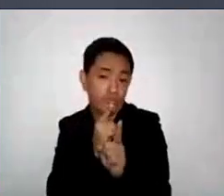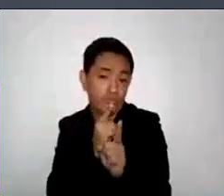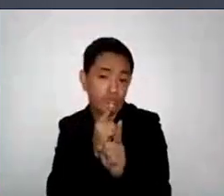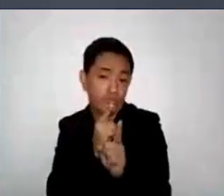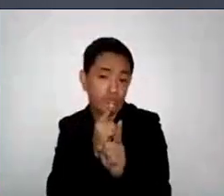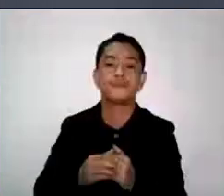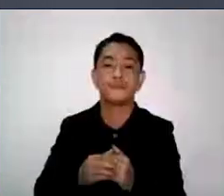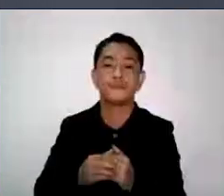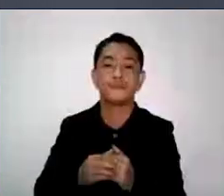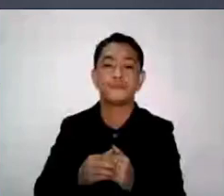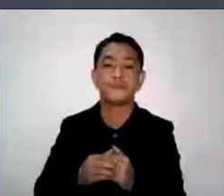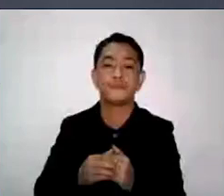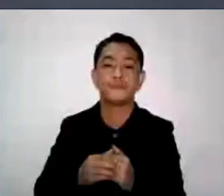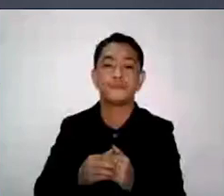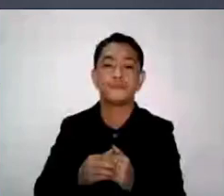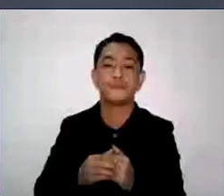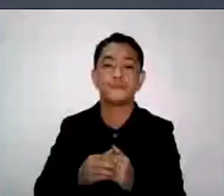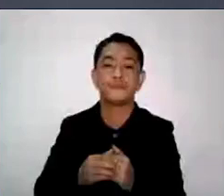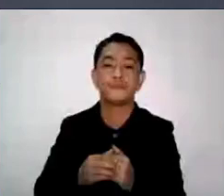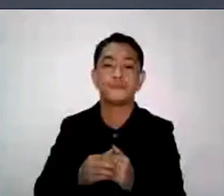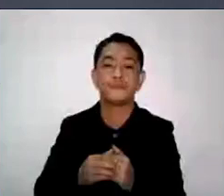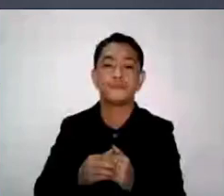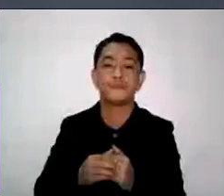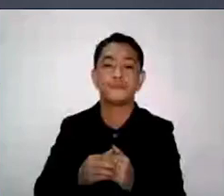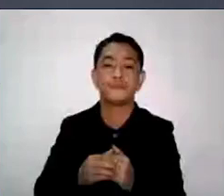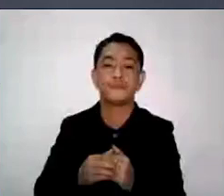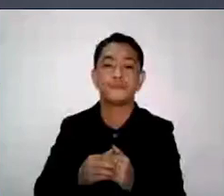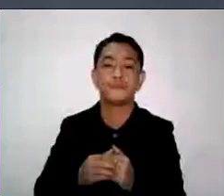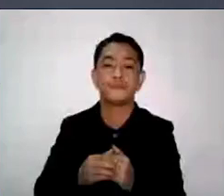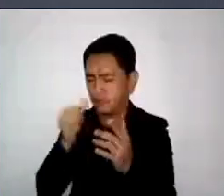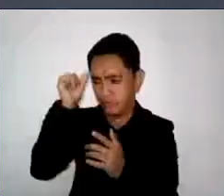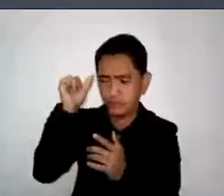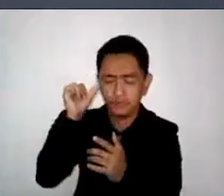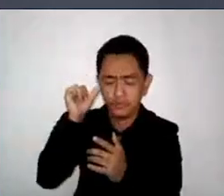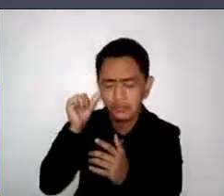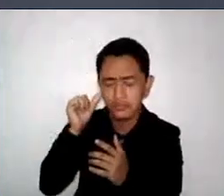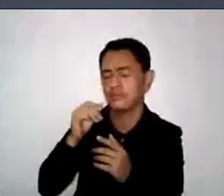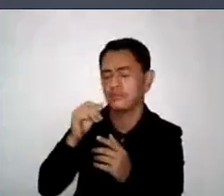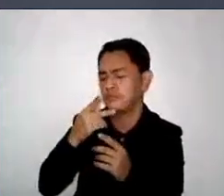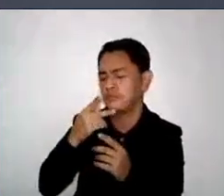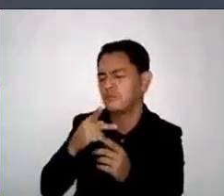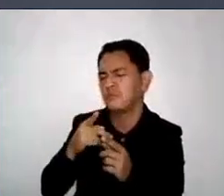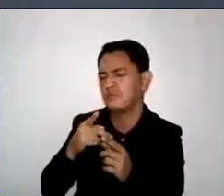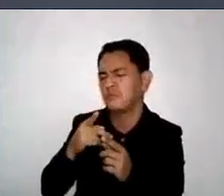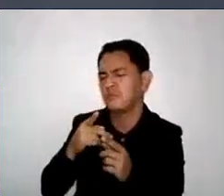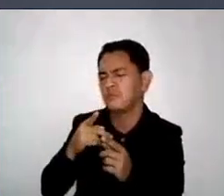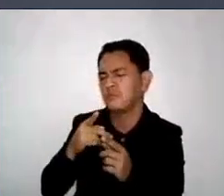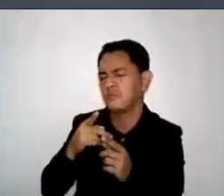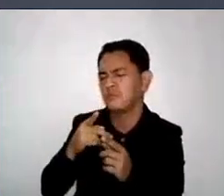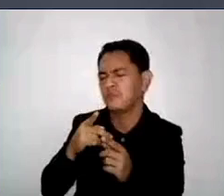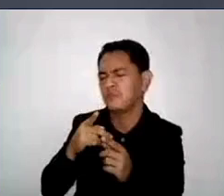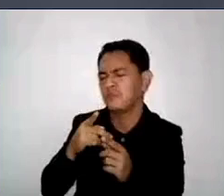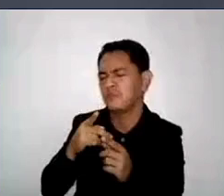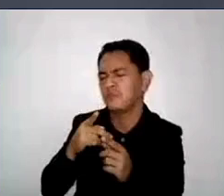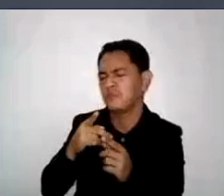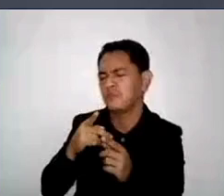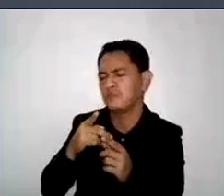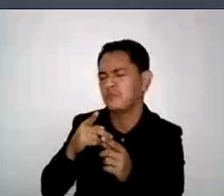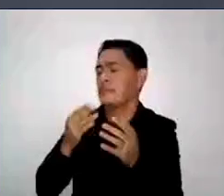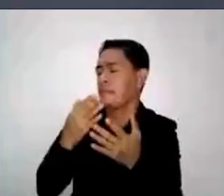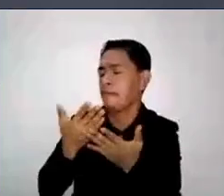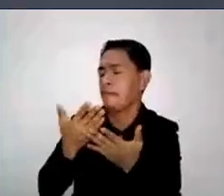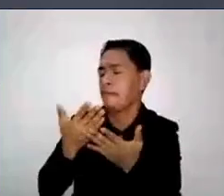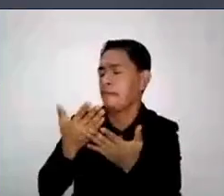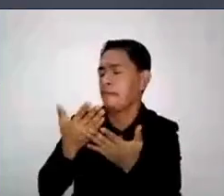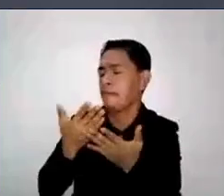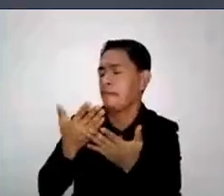some, both children and adults alike, find this task daunting? There are a number of factors and skills to be able to do